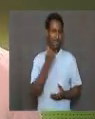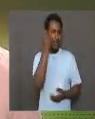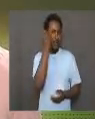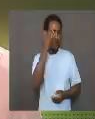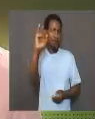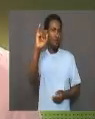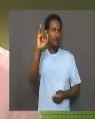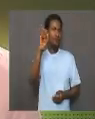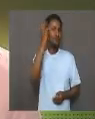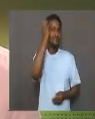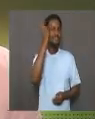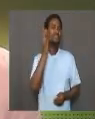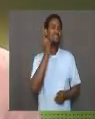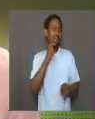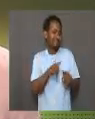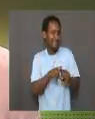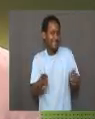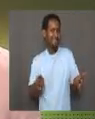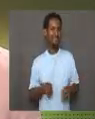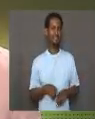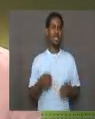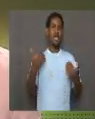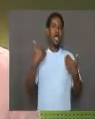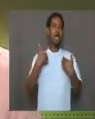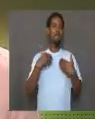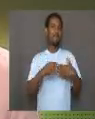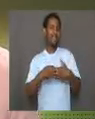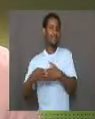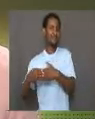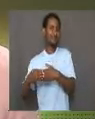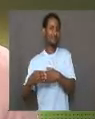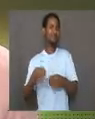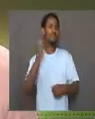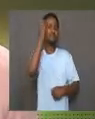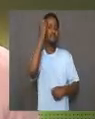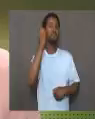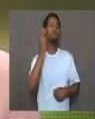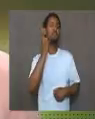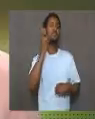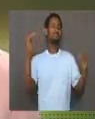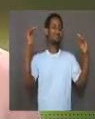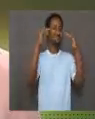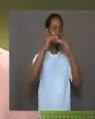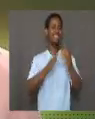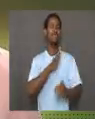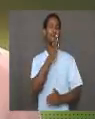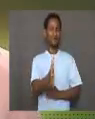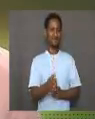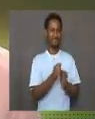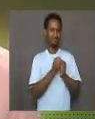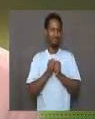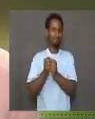Notions of gender difference have led to gender inequality